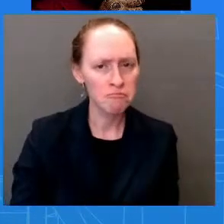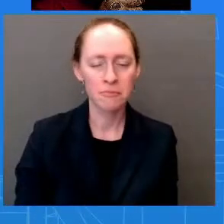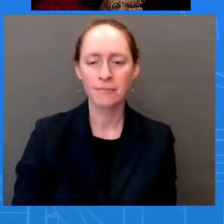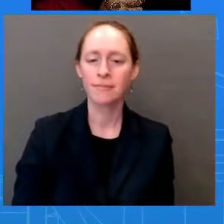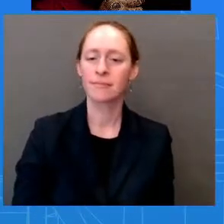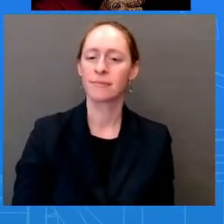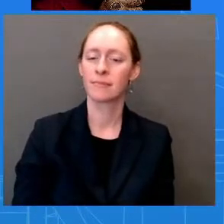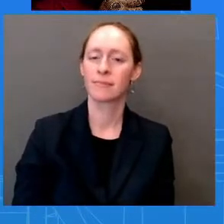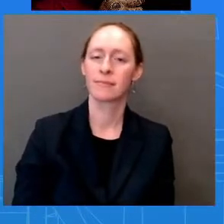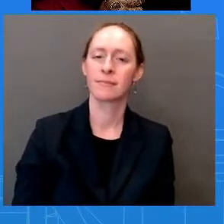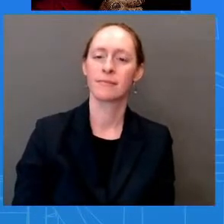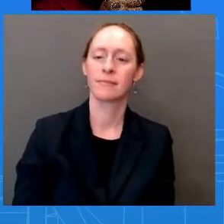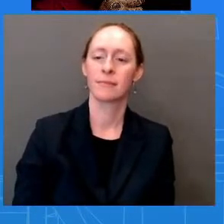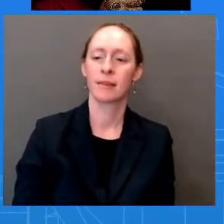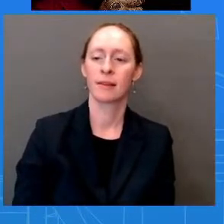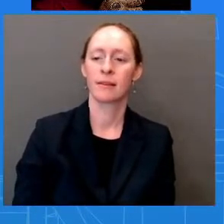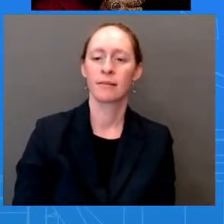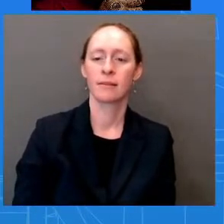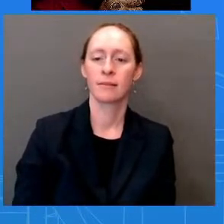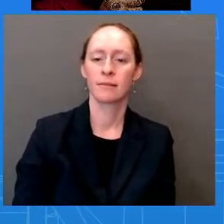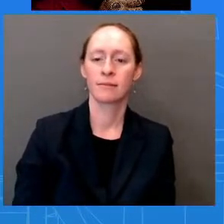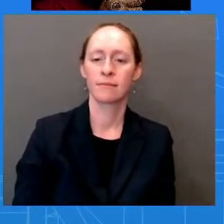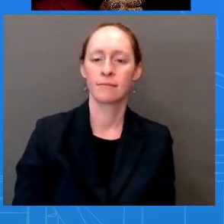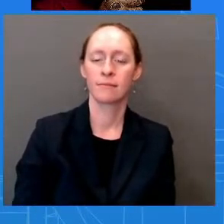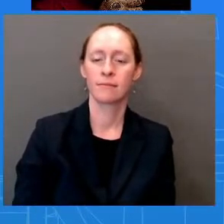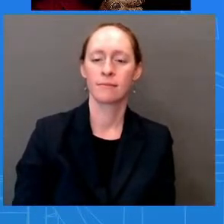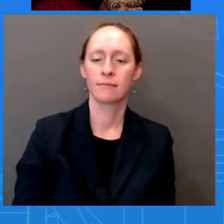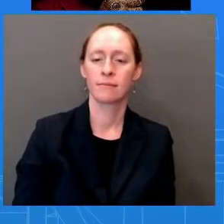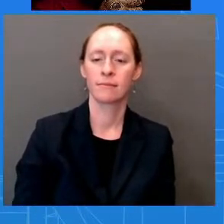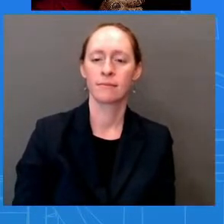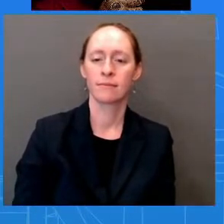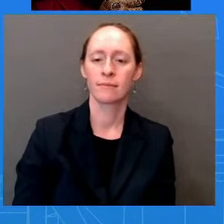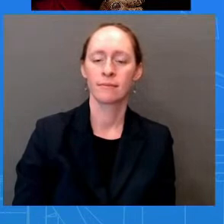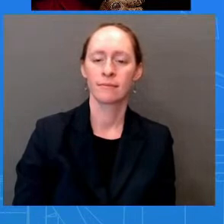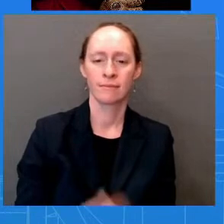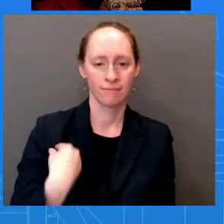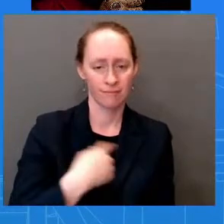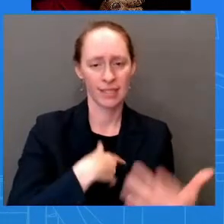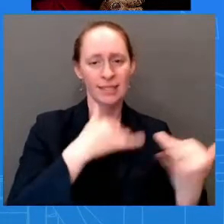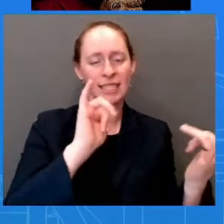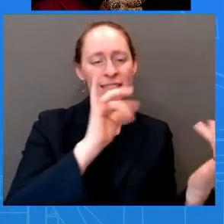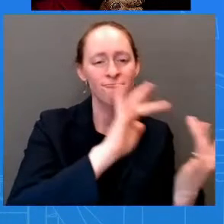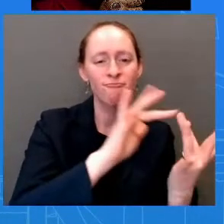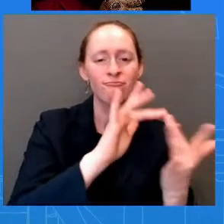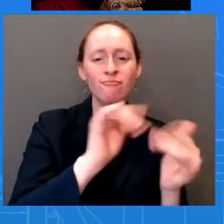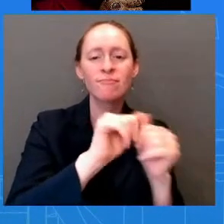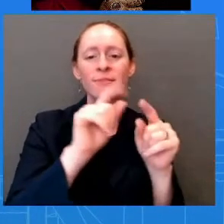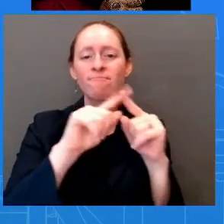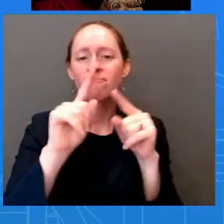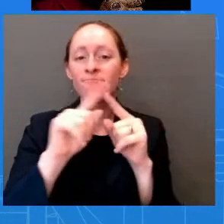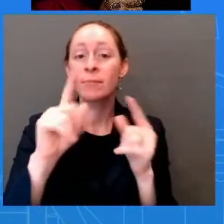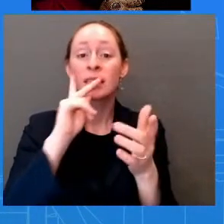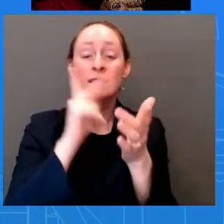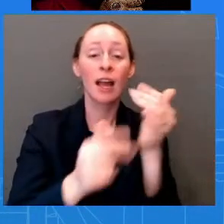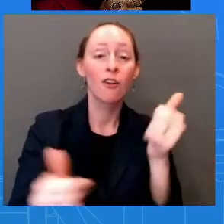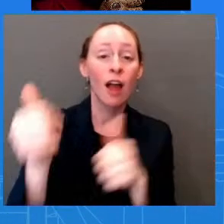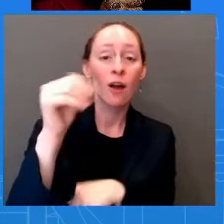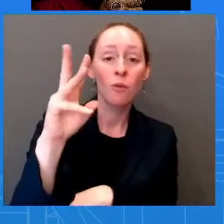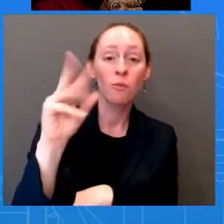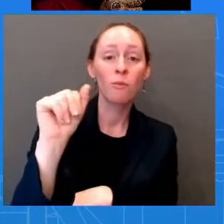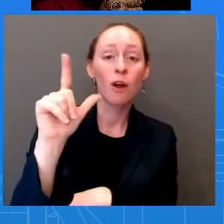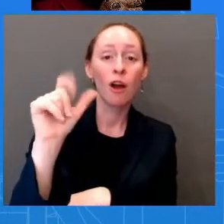in touch with respective parties. Secretary Walsh, as I mentioned yesterday, has been in touch. We have been involved